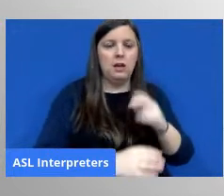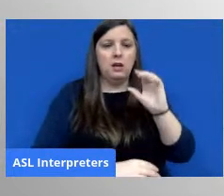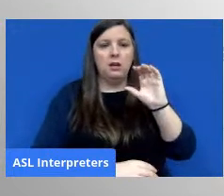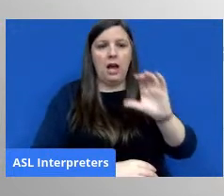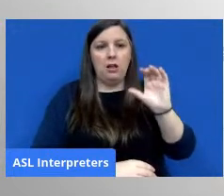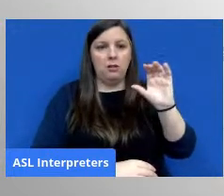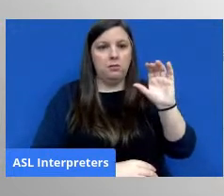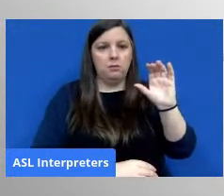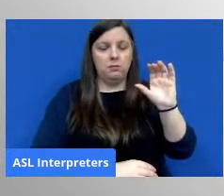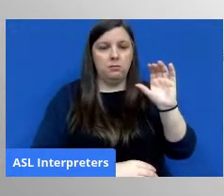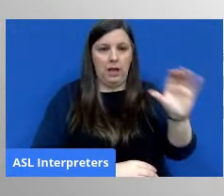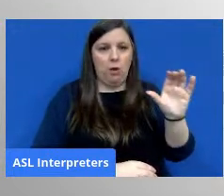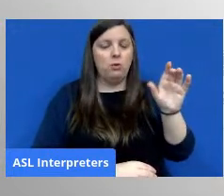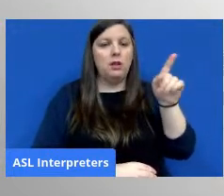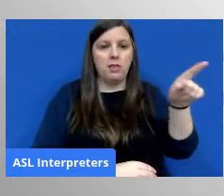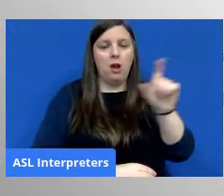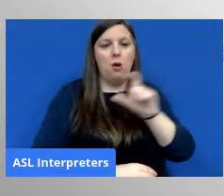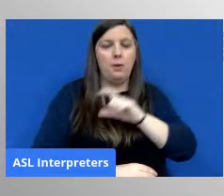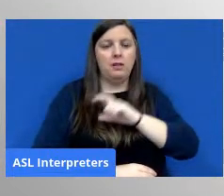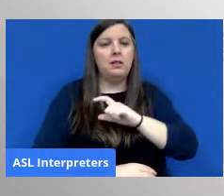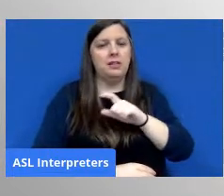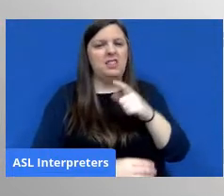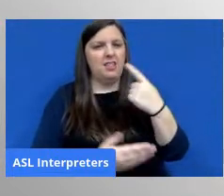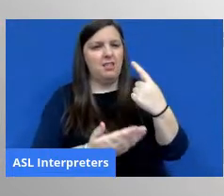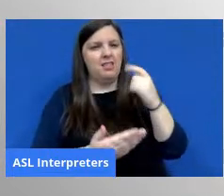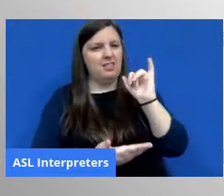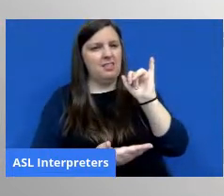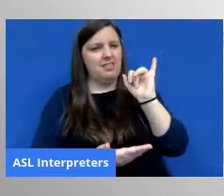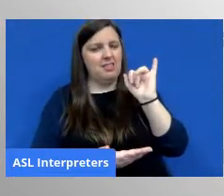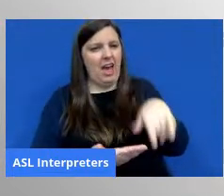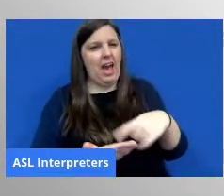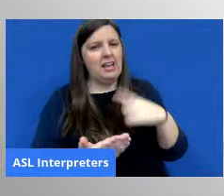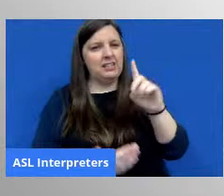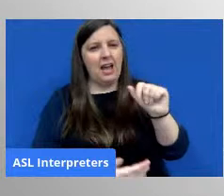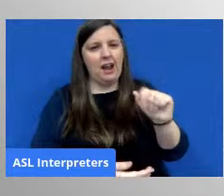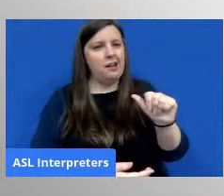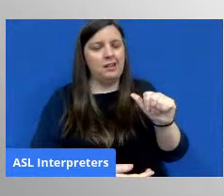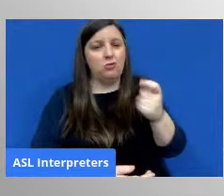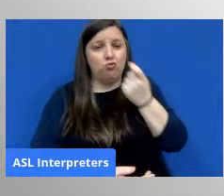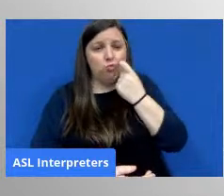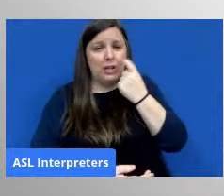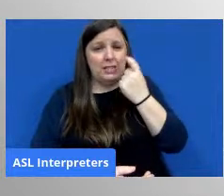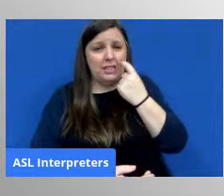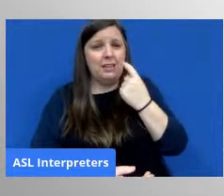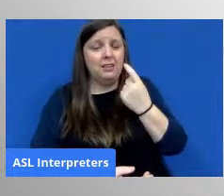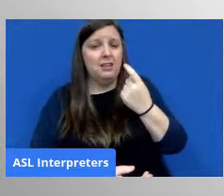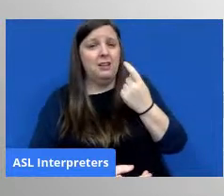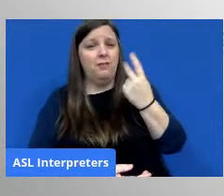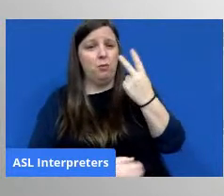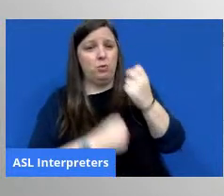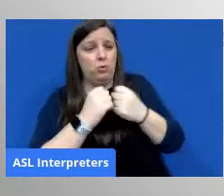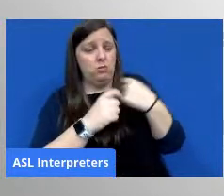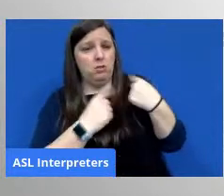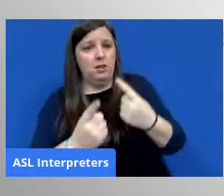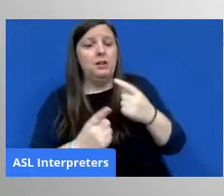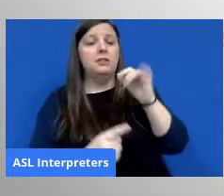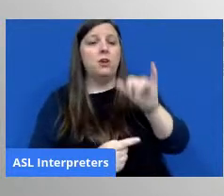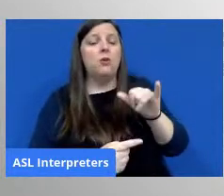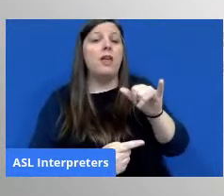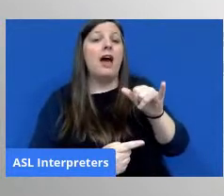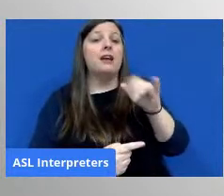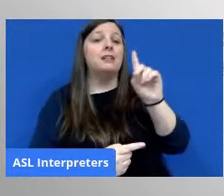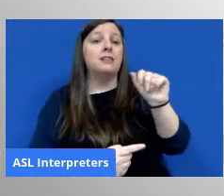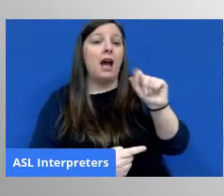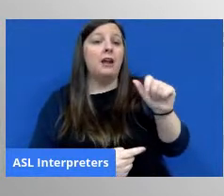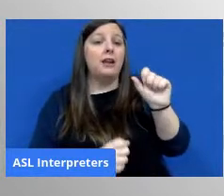even 2 years old. And so if that's the information that needs to be brought to the board so that we can have this conversation, then I think that would